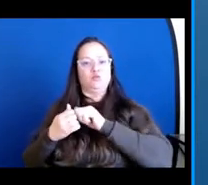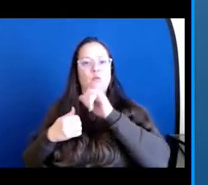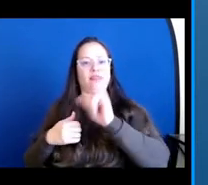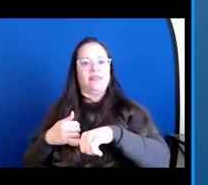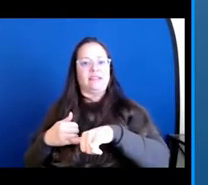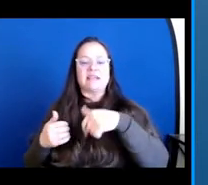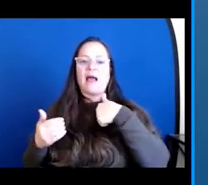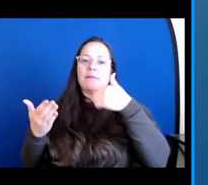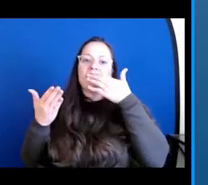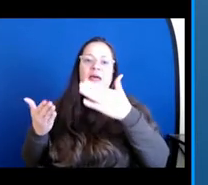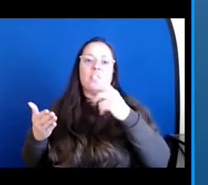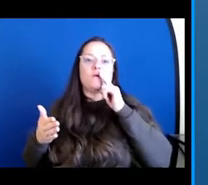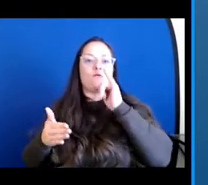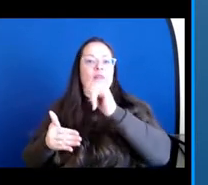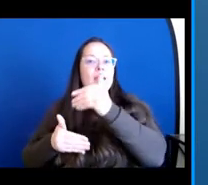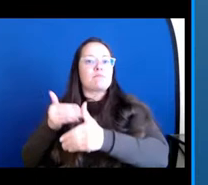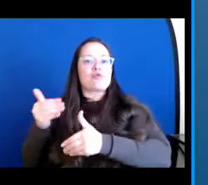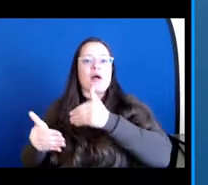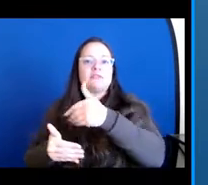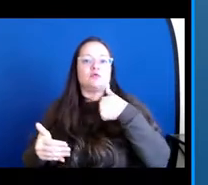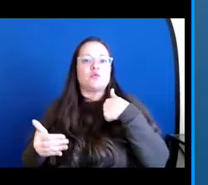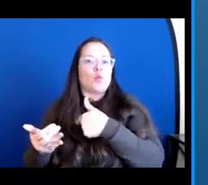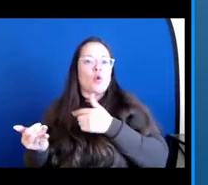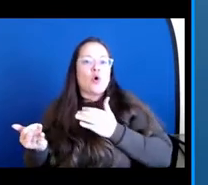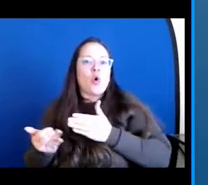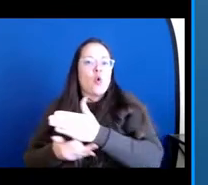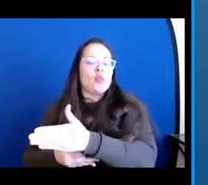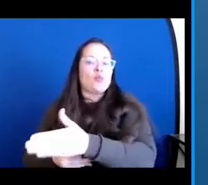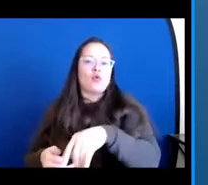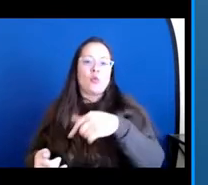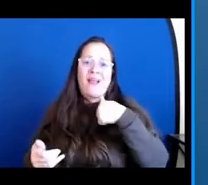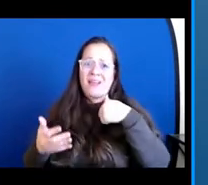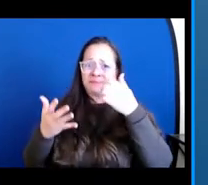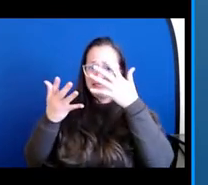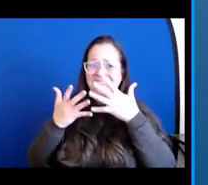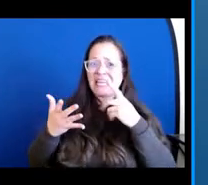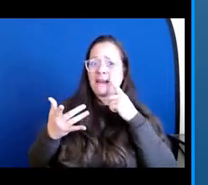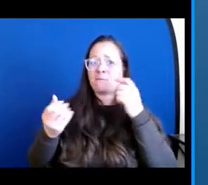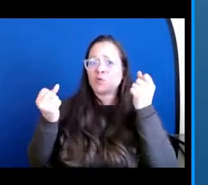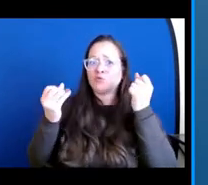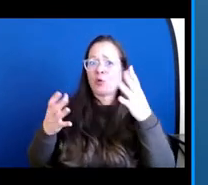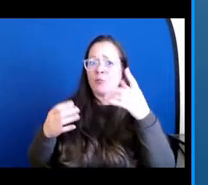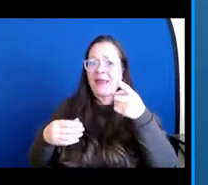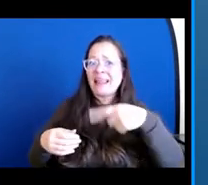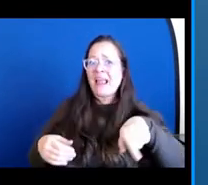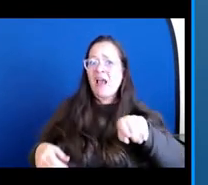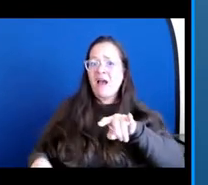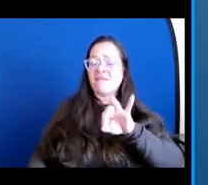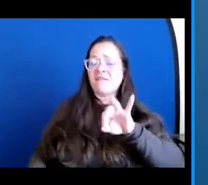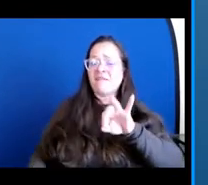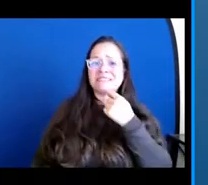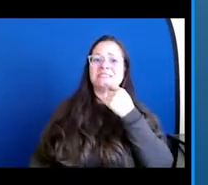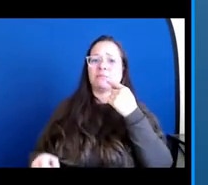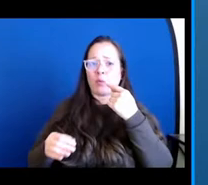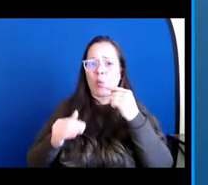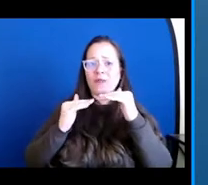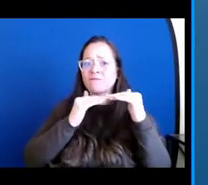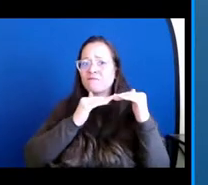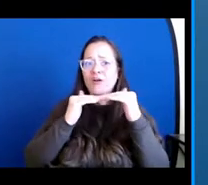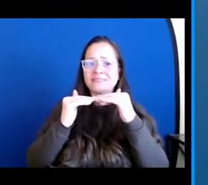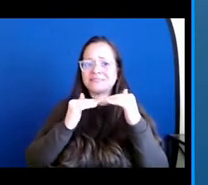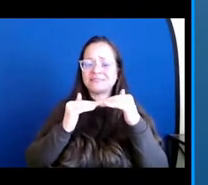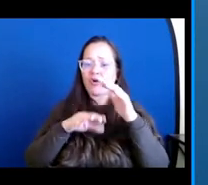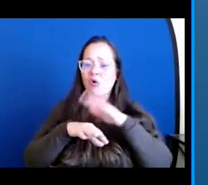that we have gone through I am a little sad for so many of my disappointed friends both on this